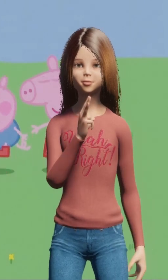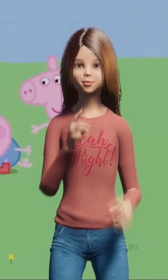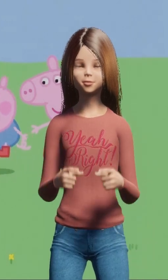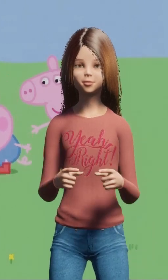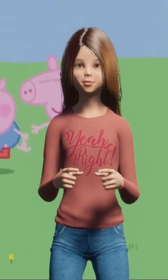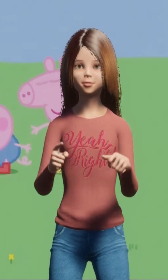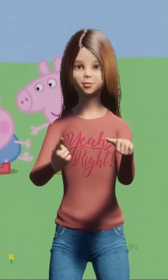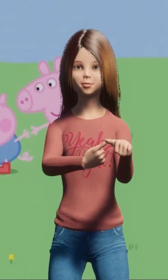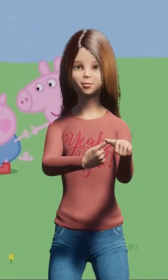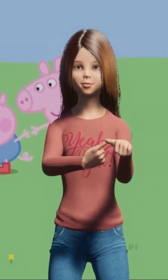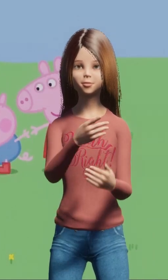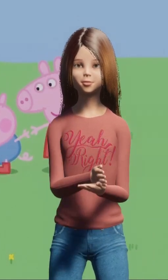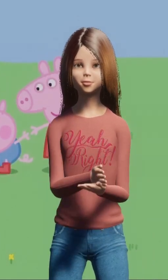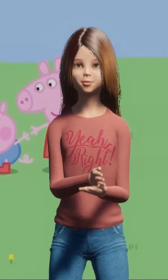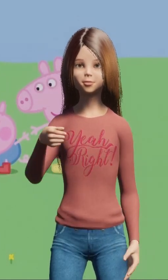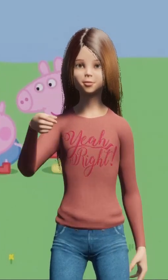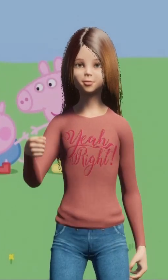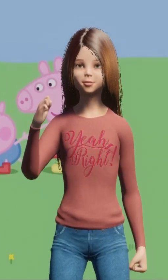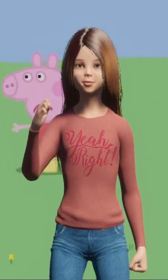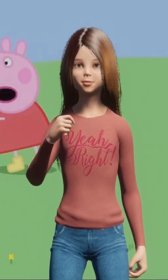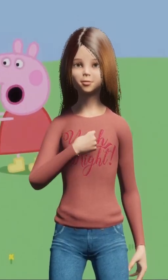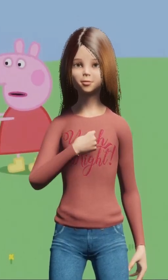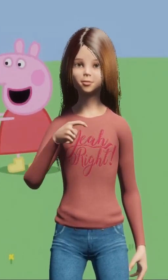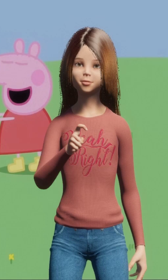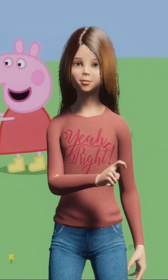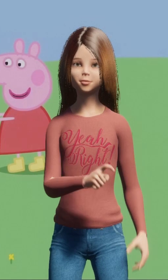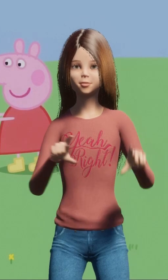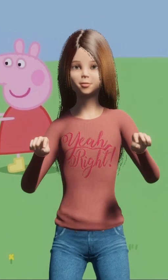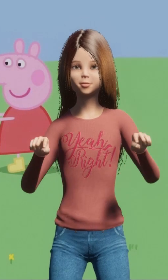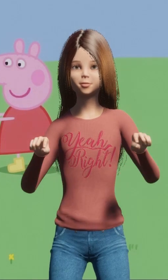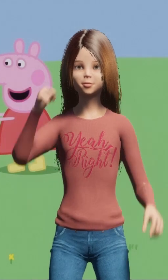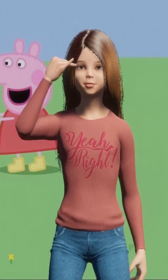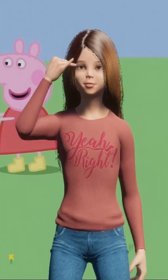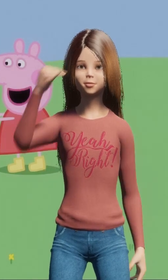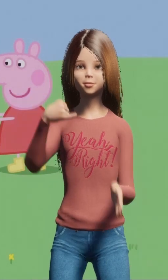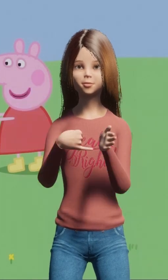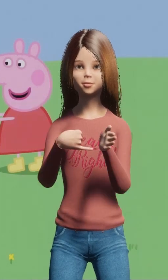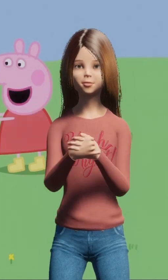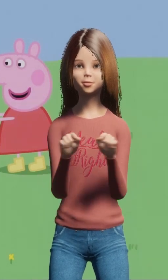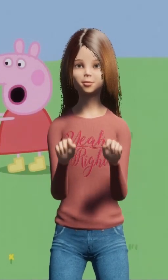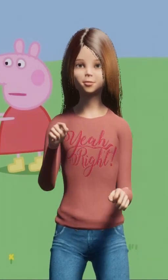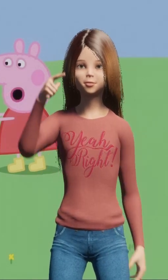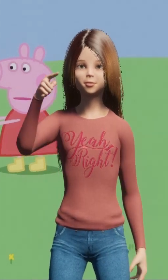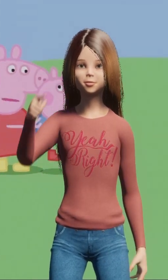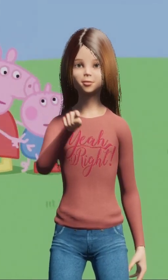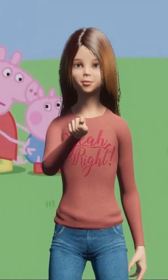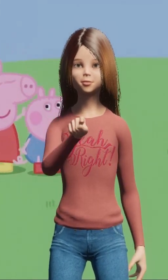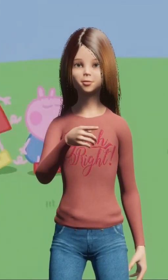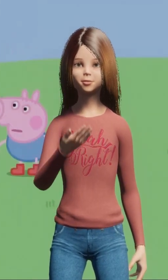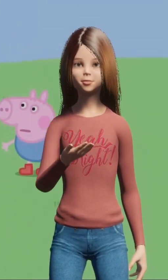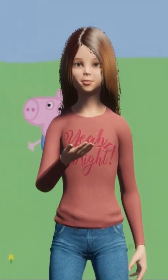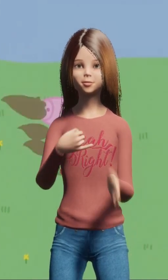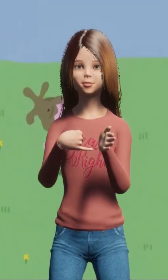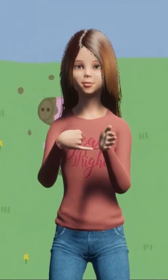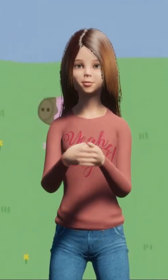George wants to jump into the big puddle first. Peppa George. George, must check if it's safe for you.